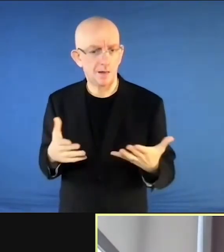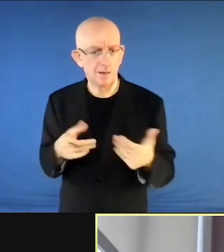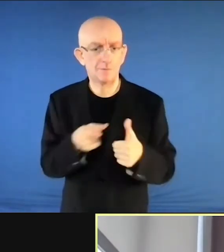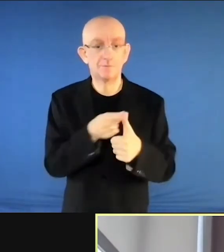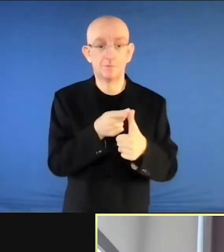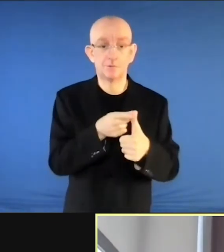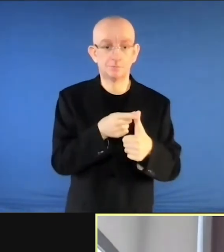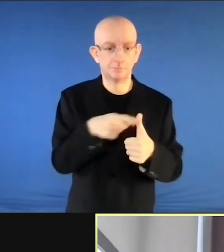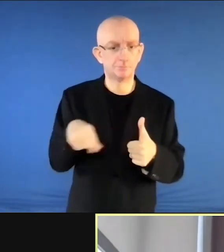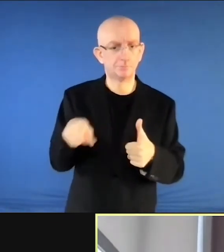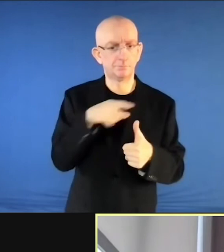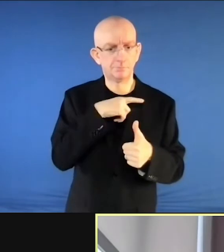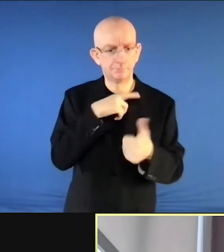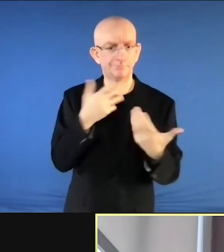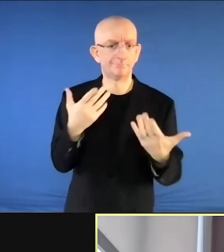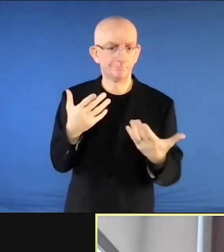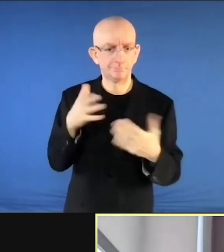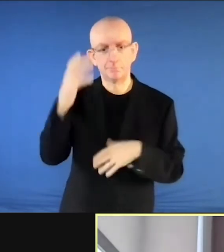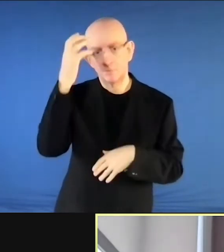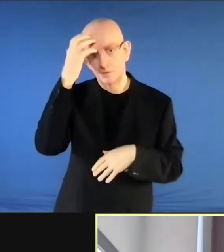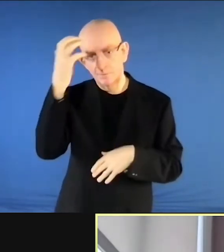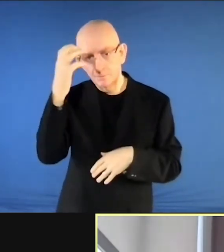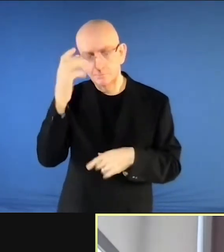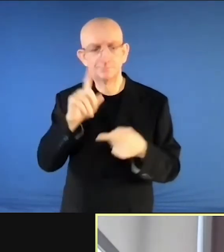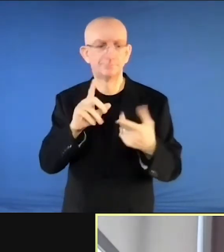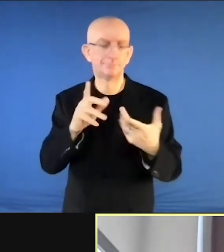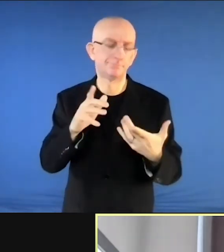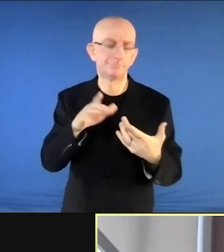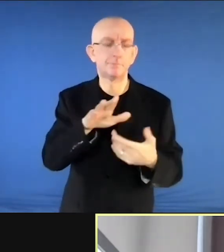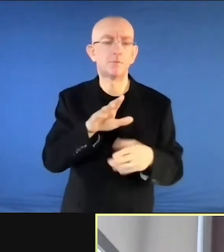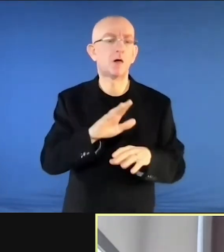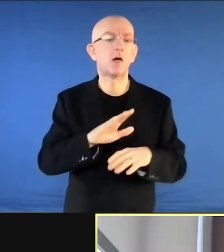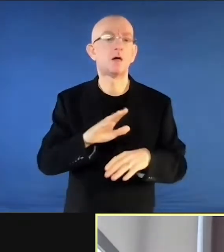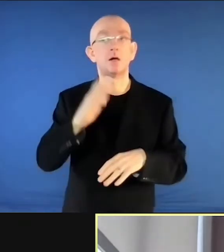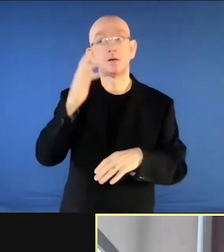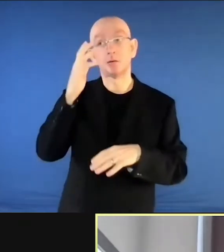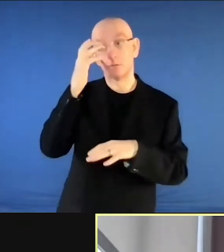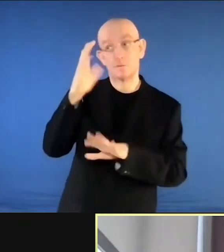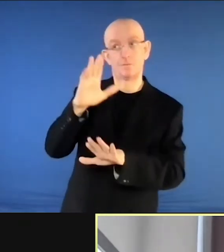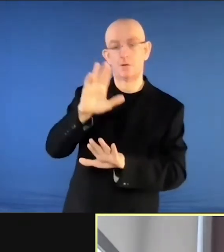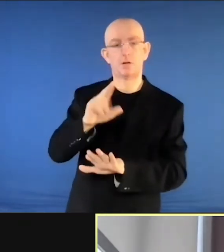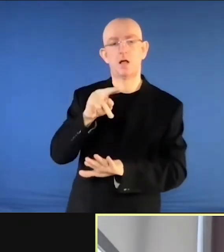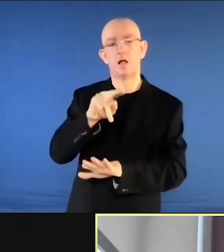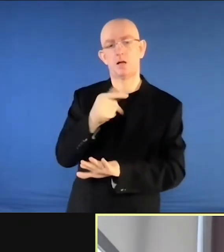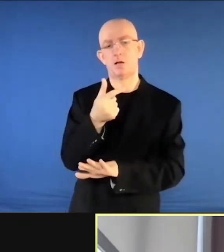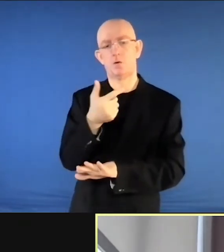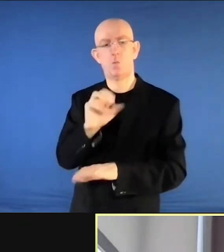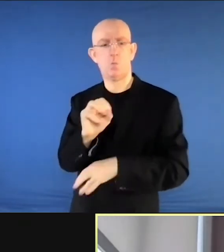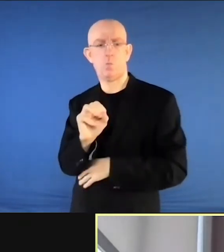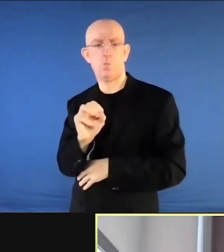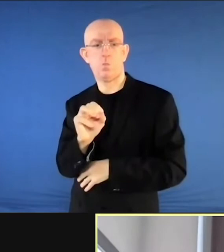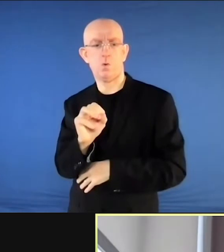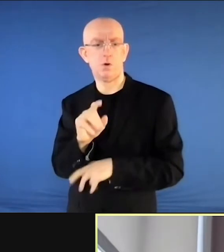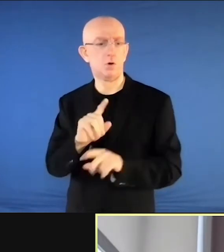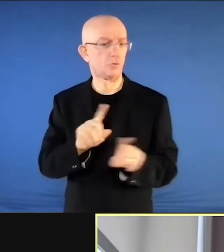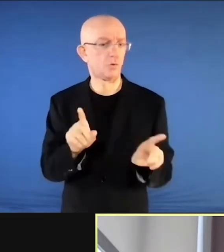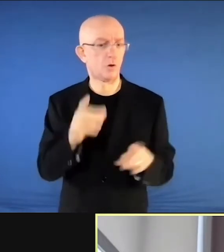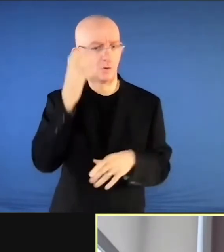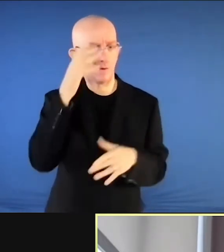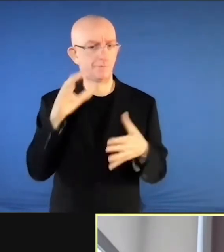in Canada and at IASFM conferences to reach a range of stakeholders. And the aim was also to